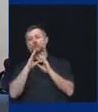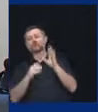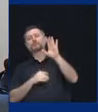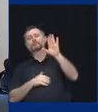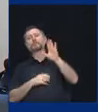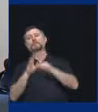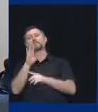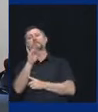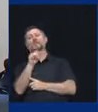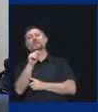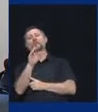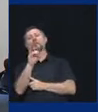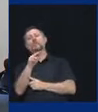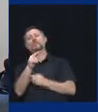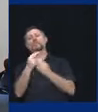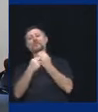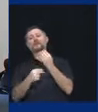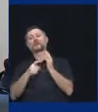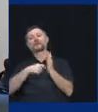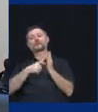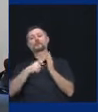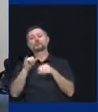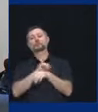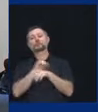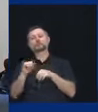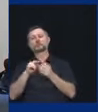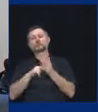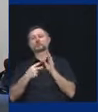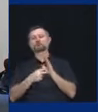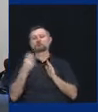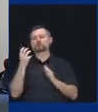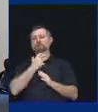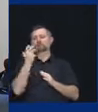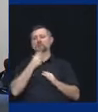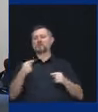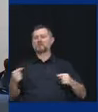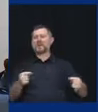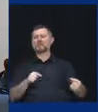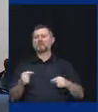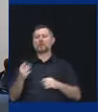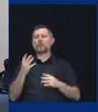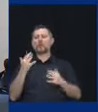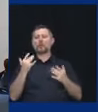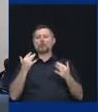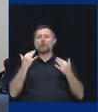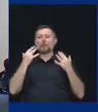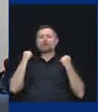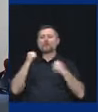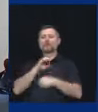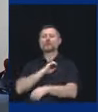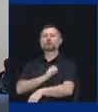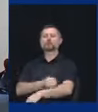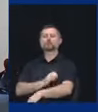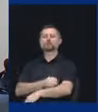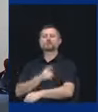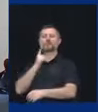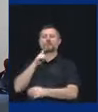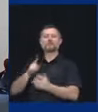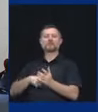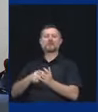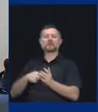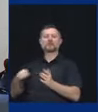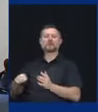right, which is a major source of contention because of the overwhelming amount of energy that it uses. Forget the bills